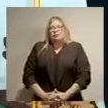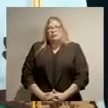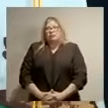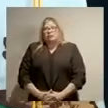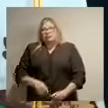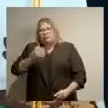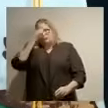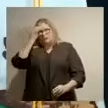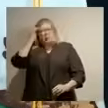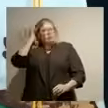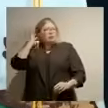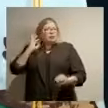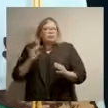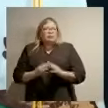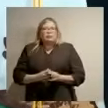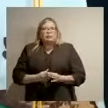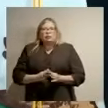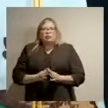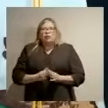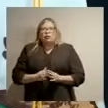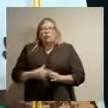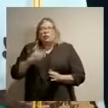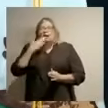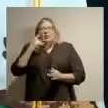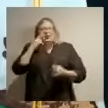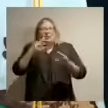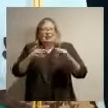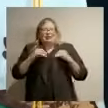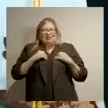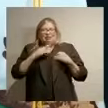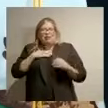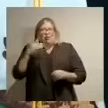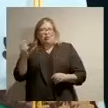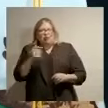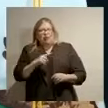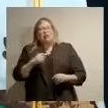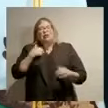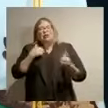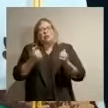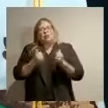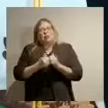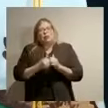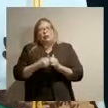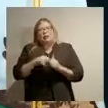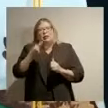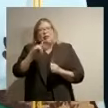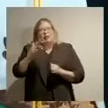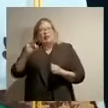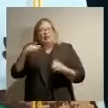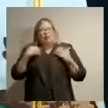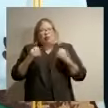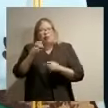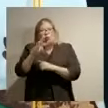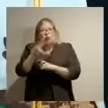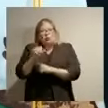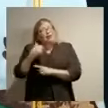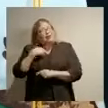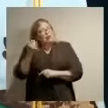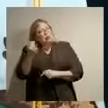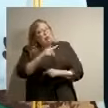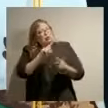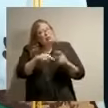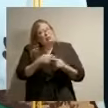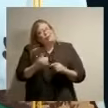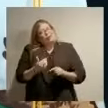Hey, excuse me. Thank you for taking our questions again. It's Angela again from KFF Health News. I had a question about, Joe, the